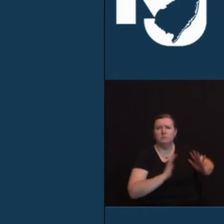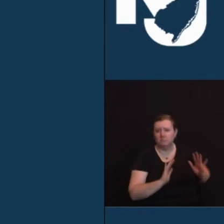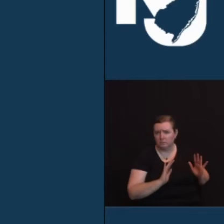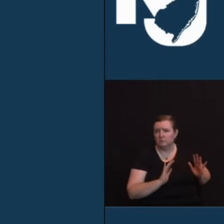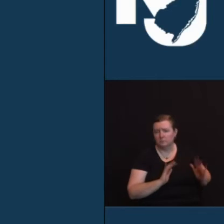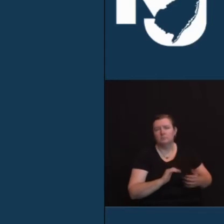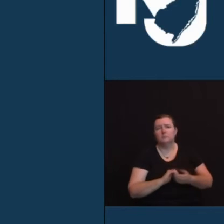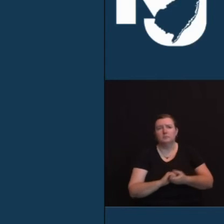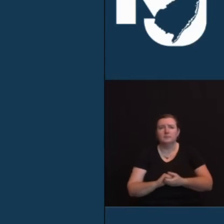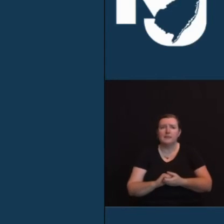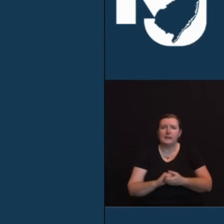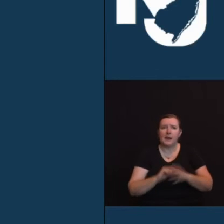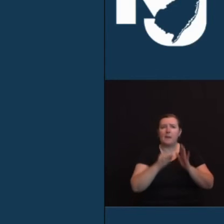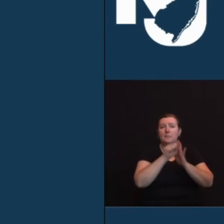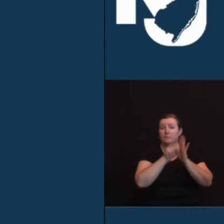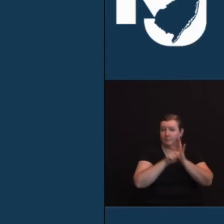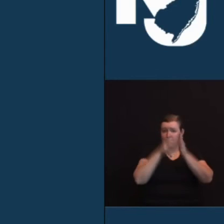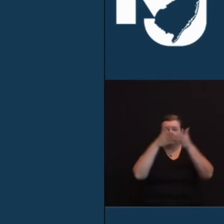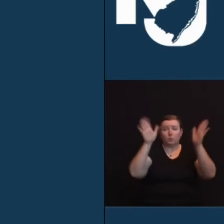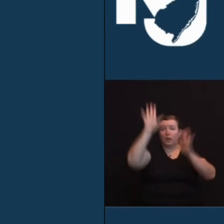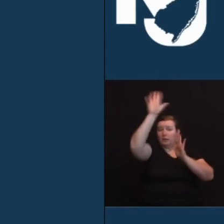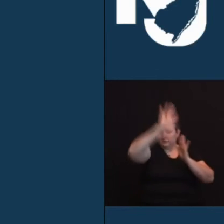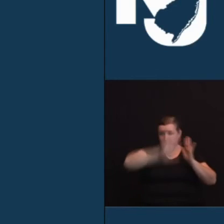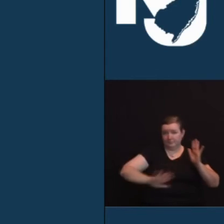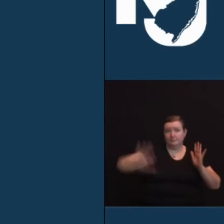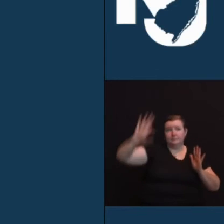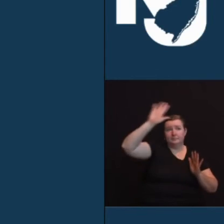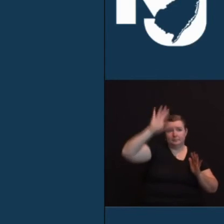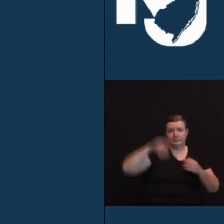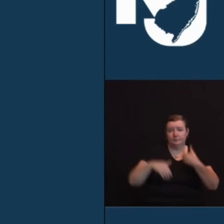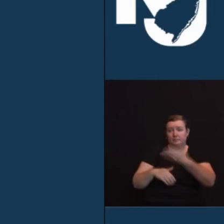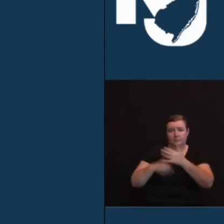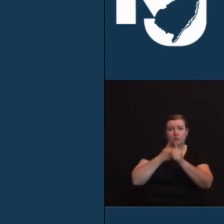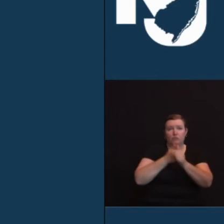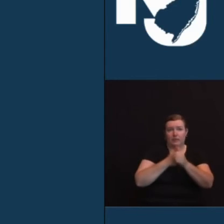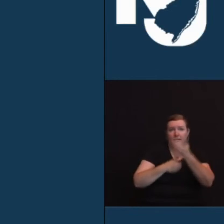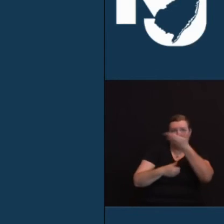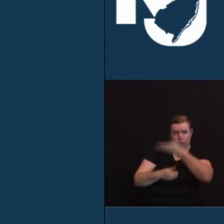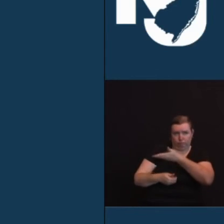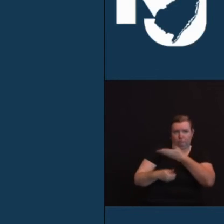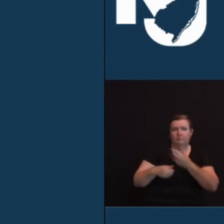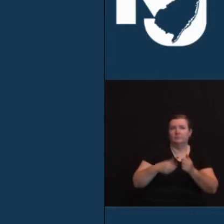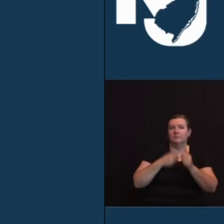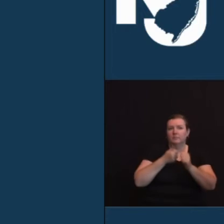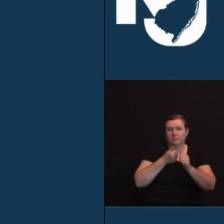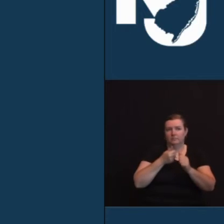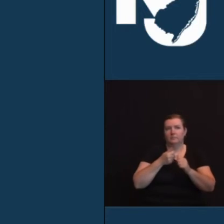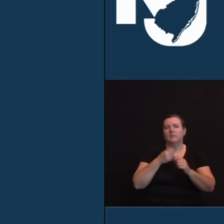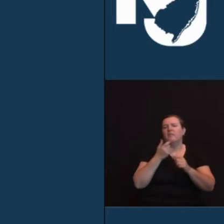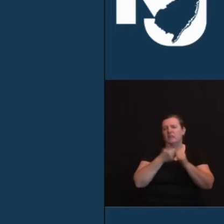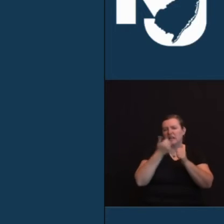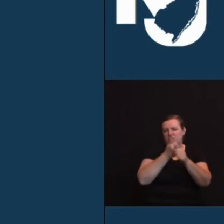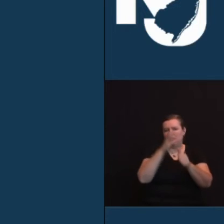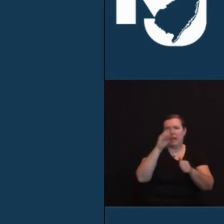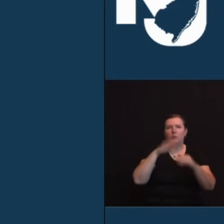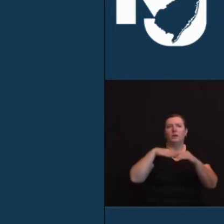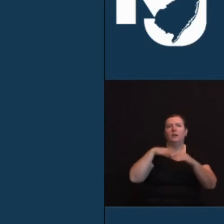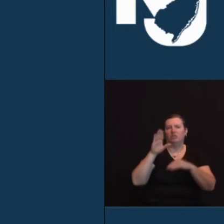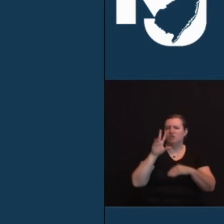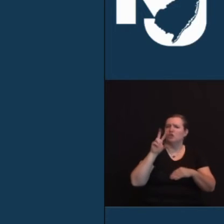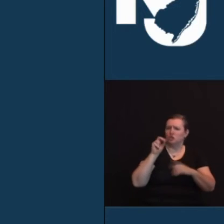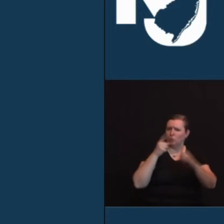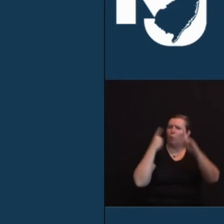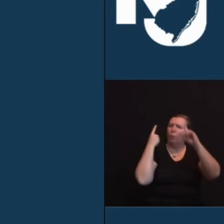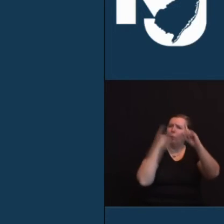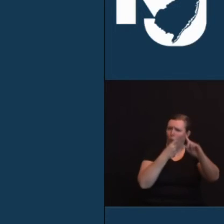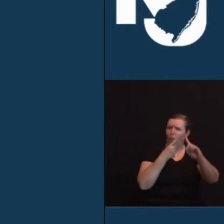you through it. We are working on building capacity so that every county has at least 30 contact tracers on the job for every